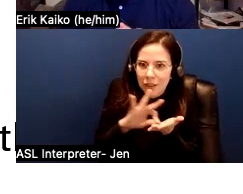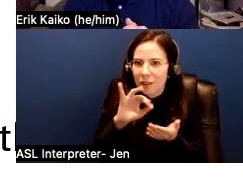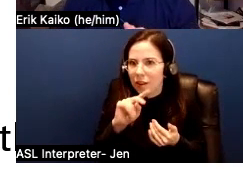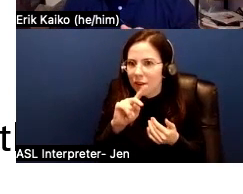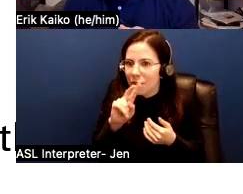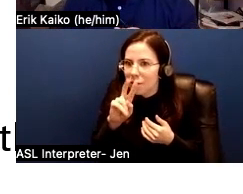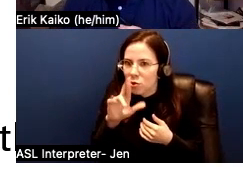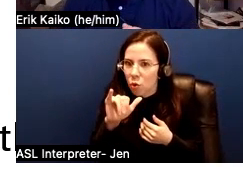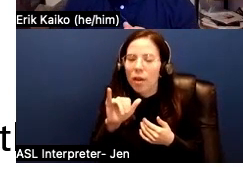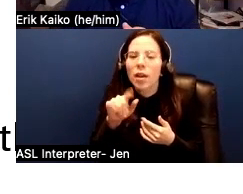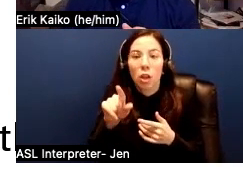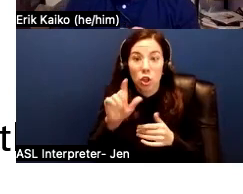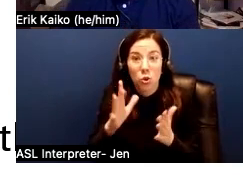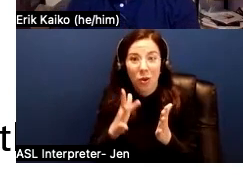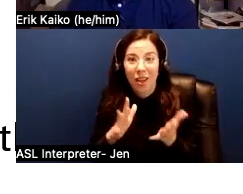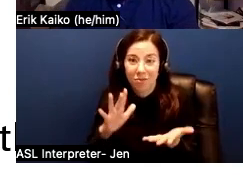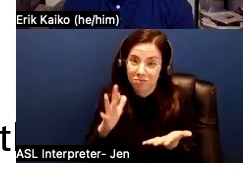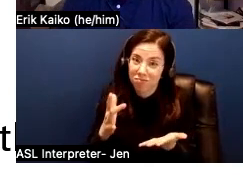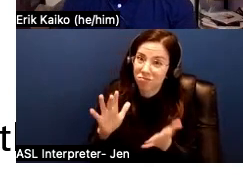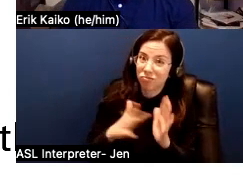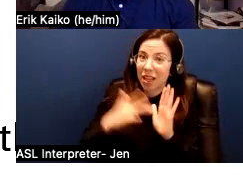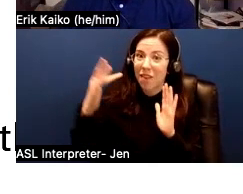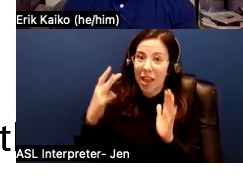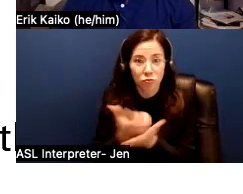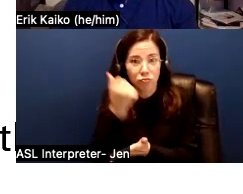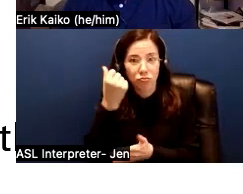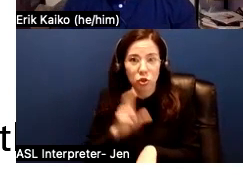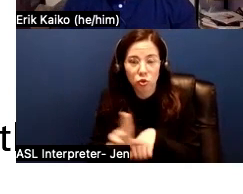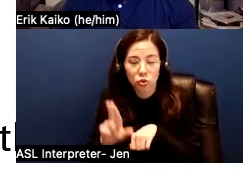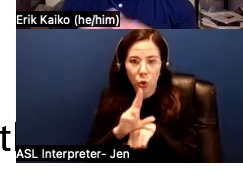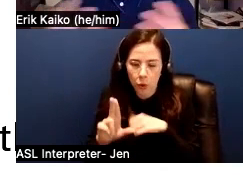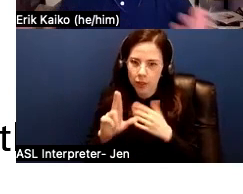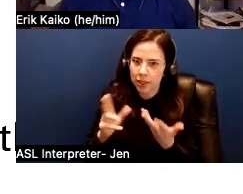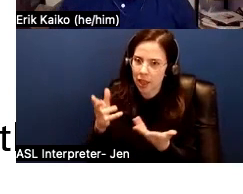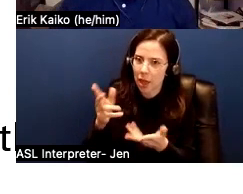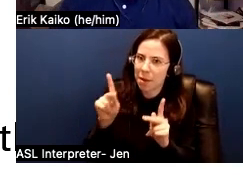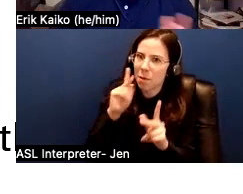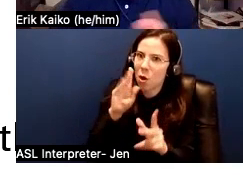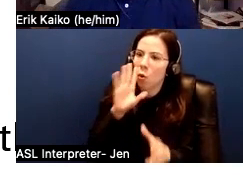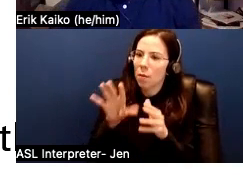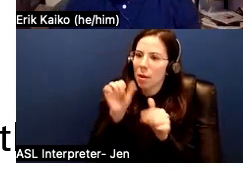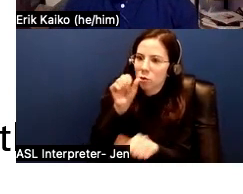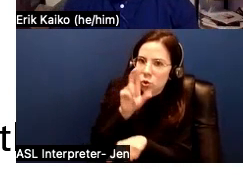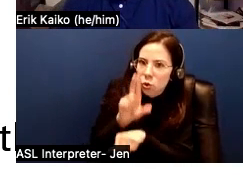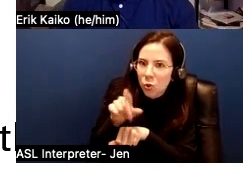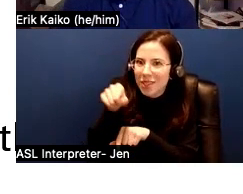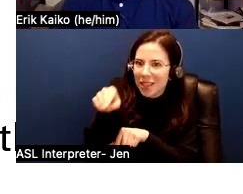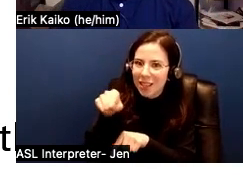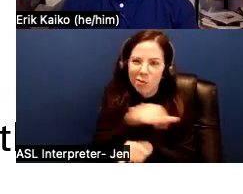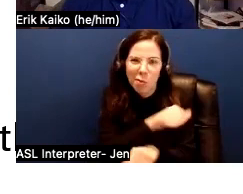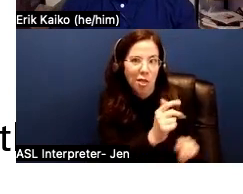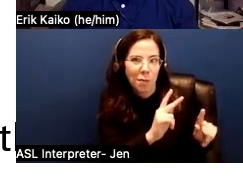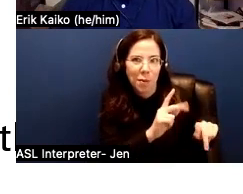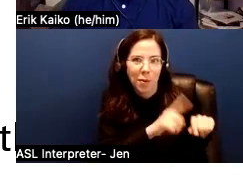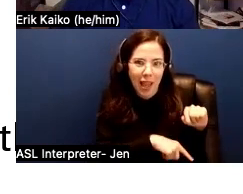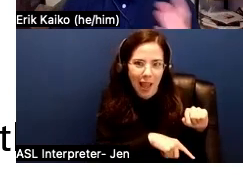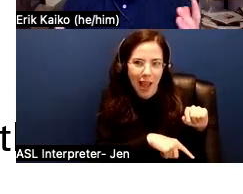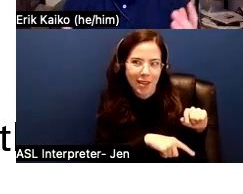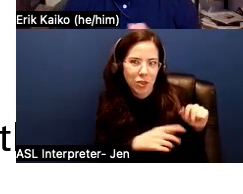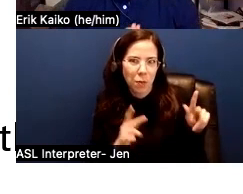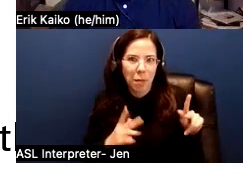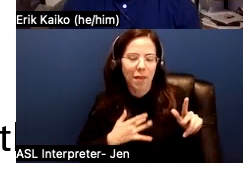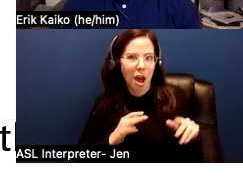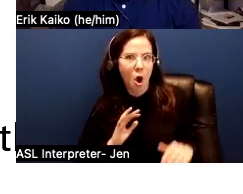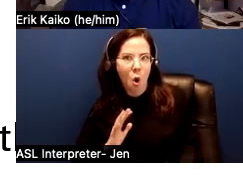can capitalize on that and encourage people to be part of something that not everybody will get to be a part of, right? And that's another way that you can kind of take